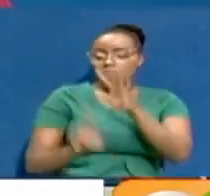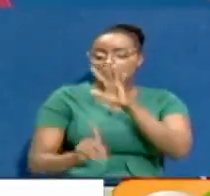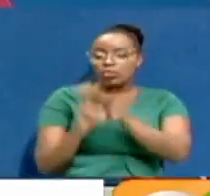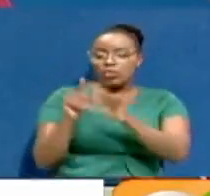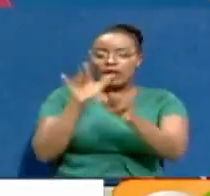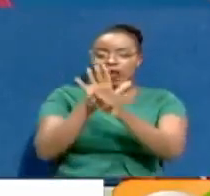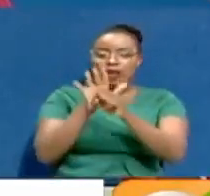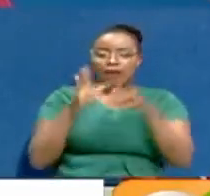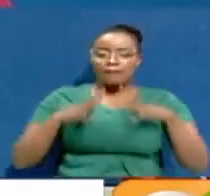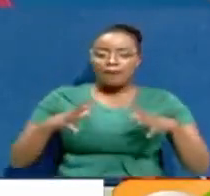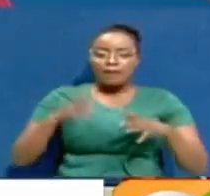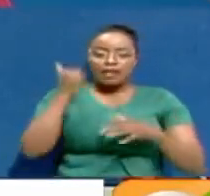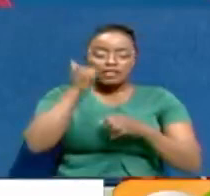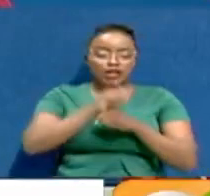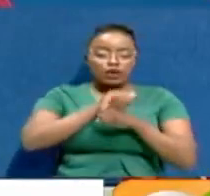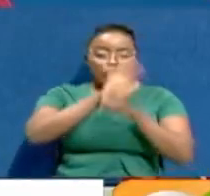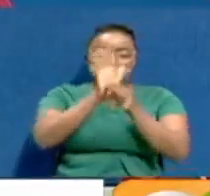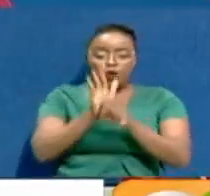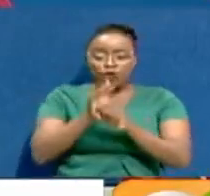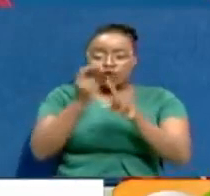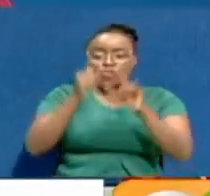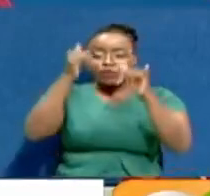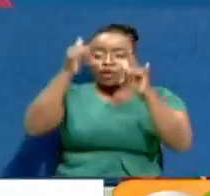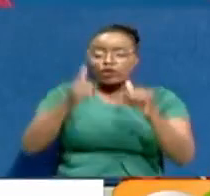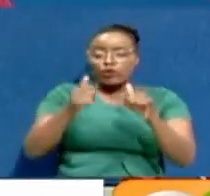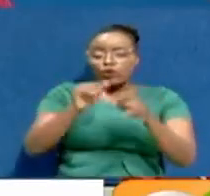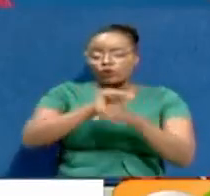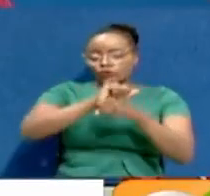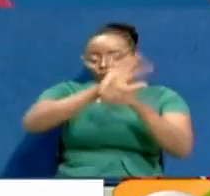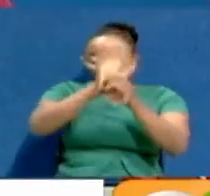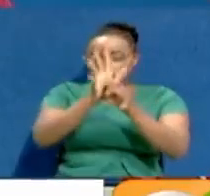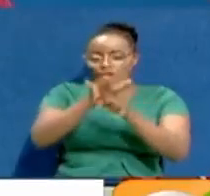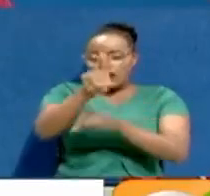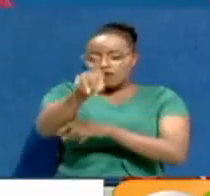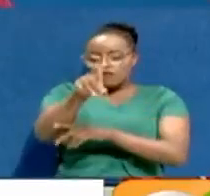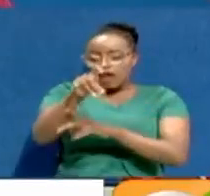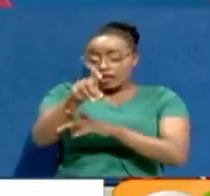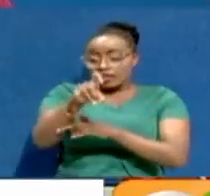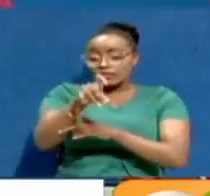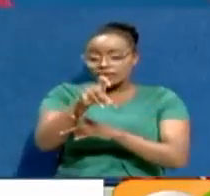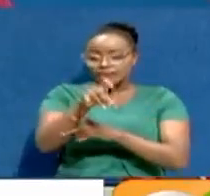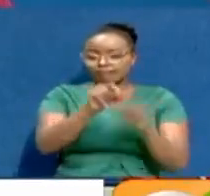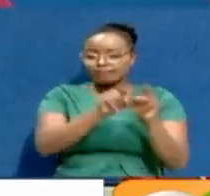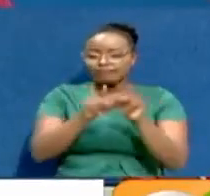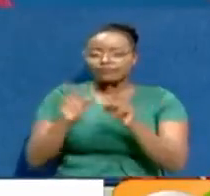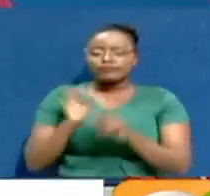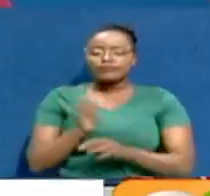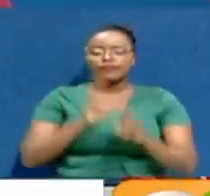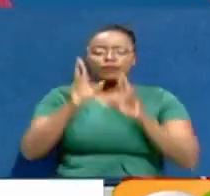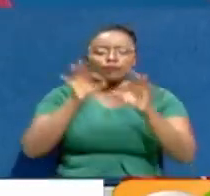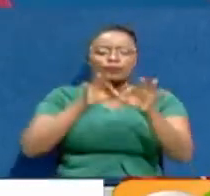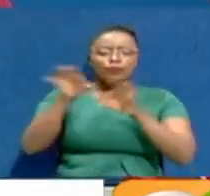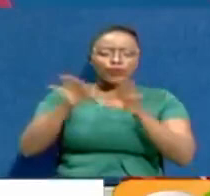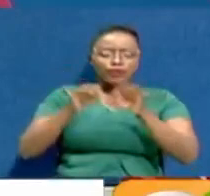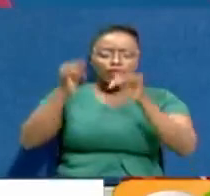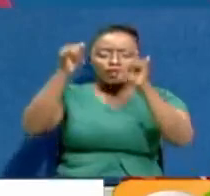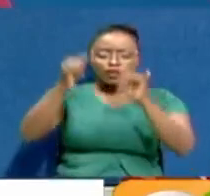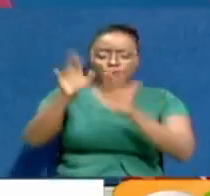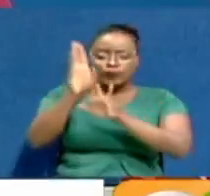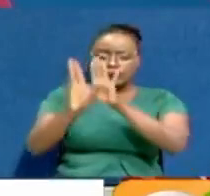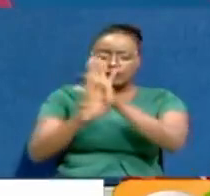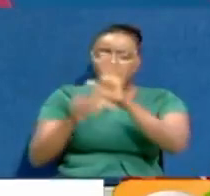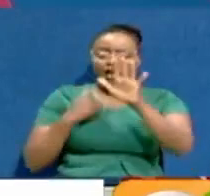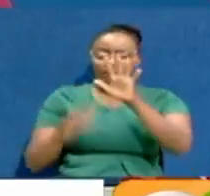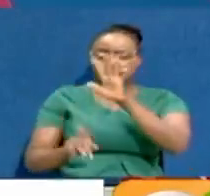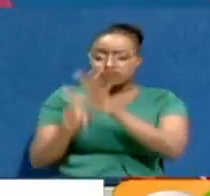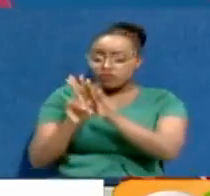in the number of COVID-19 infections resulting from the new COVID-19 variants. And as our very own Raquel Muigai reports, the new measures come as